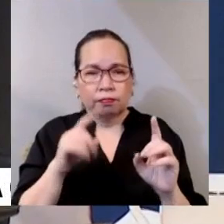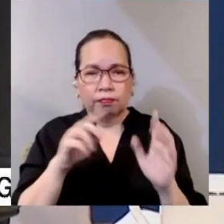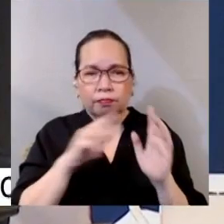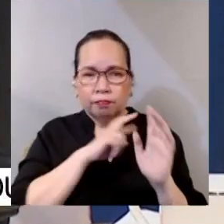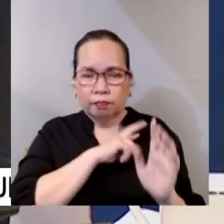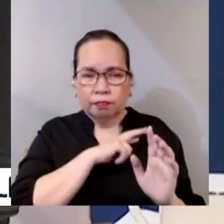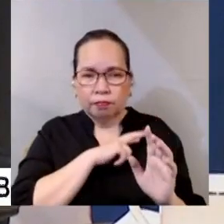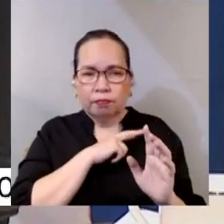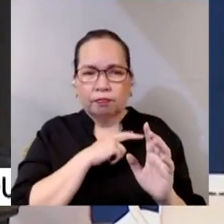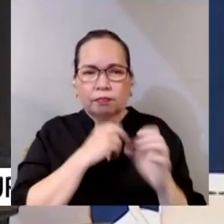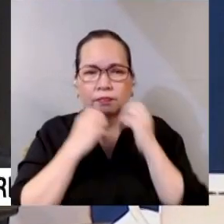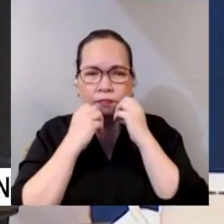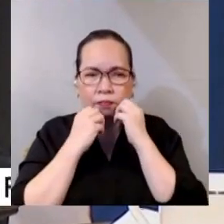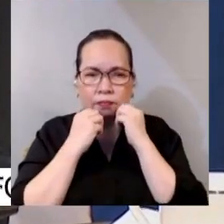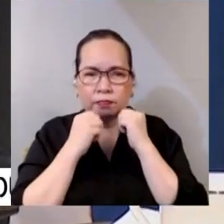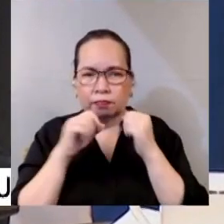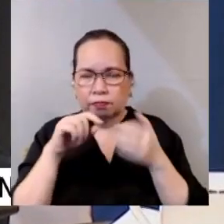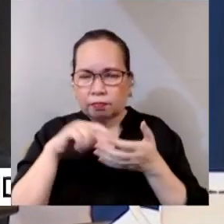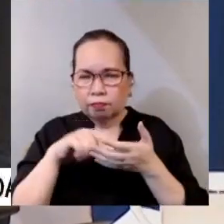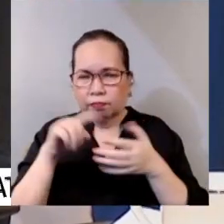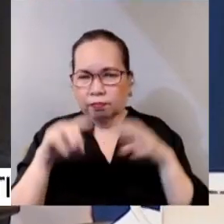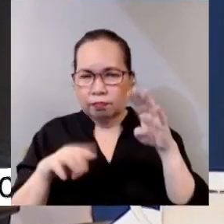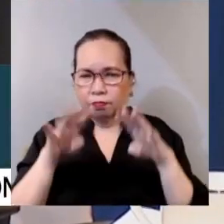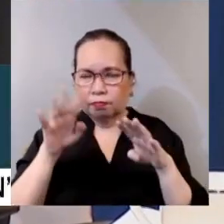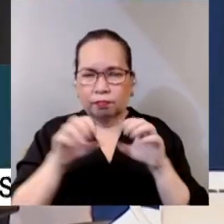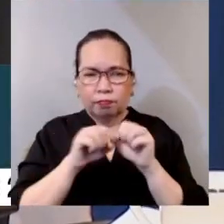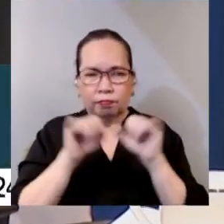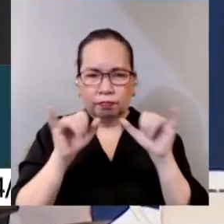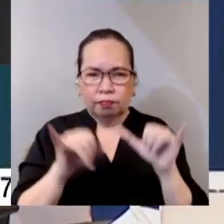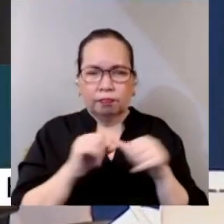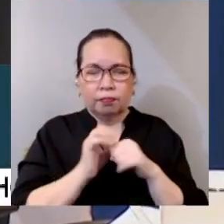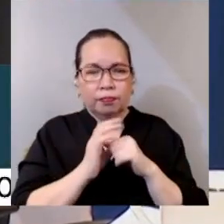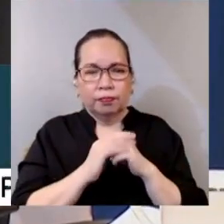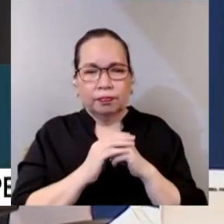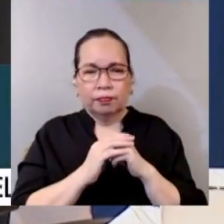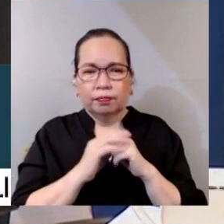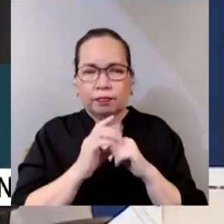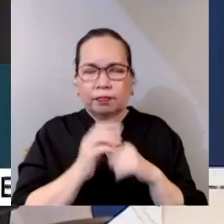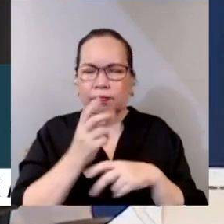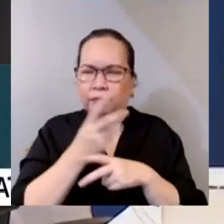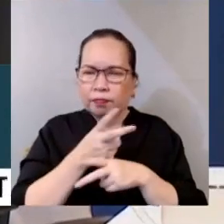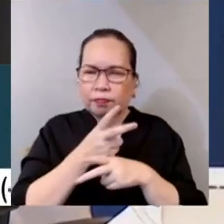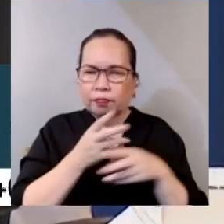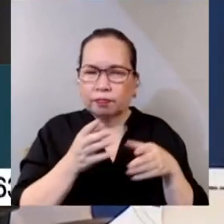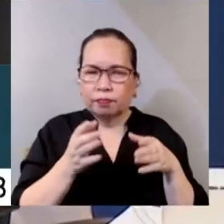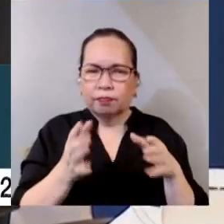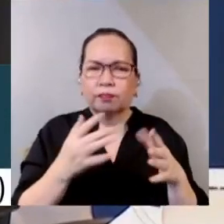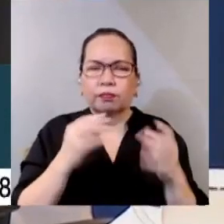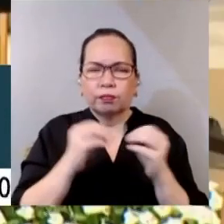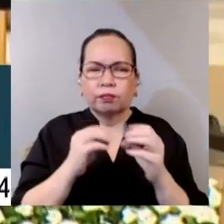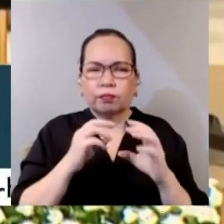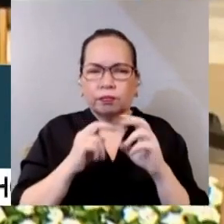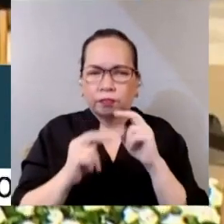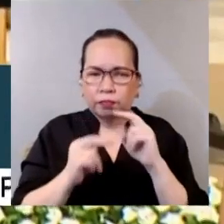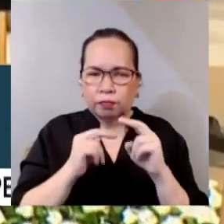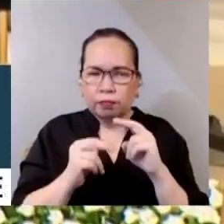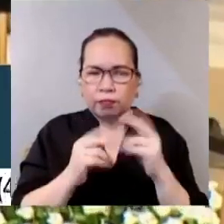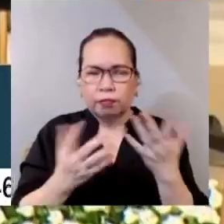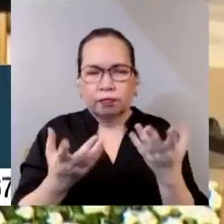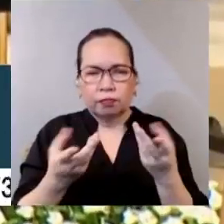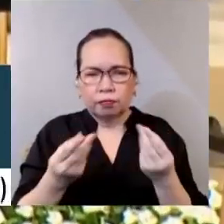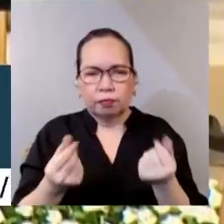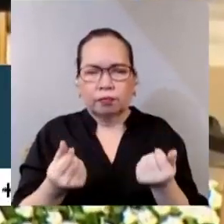including checks and balances in our systems, and preserving the path to a negotiated two-state solution. The pair